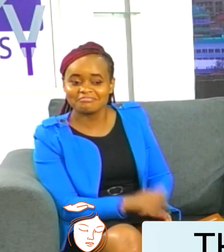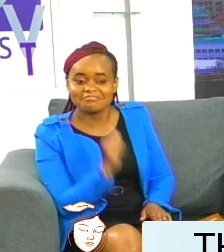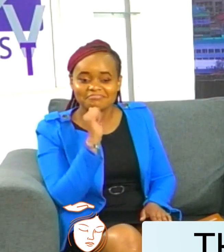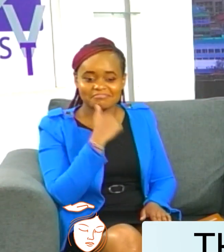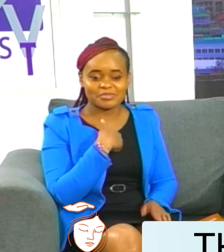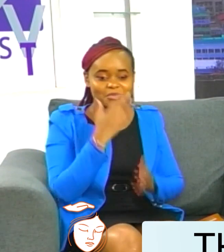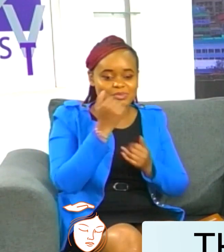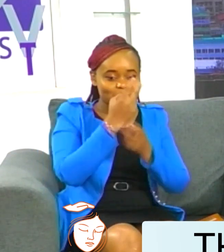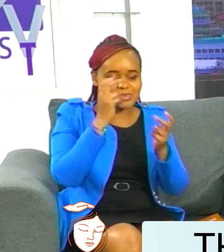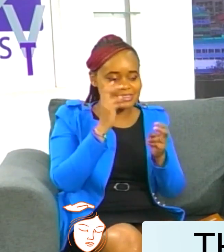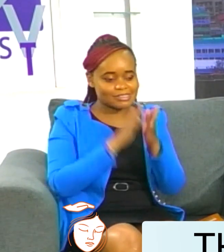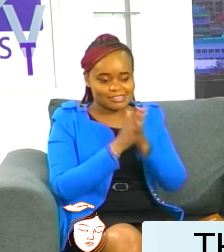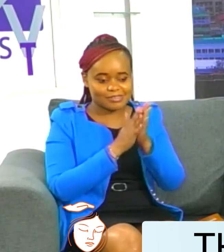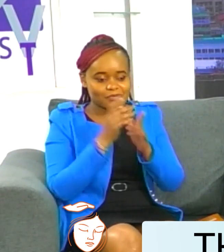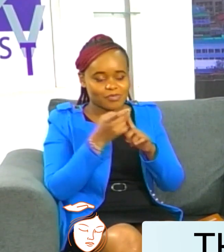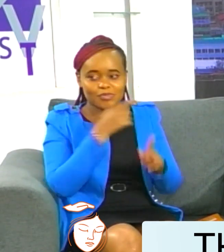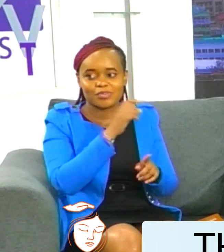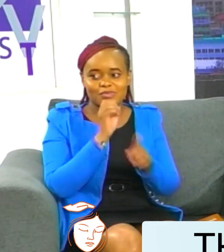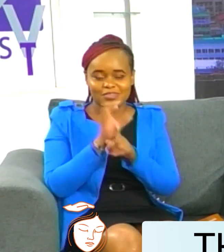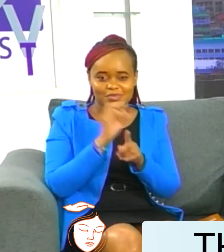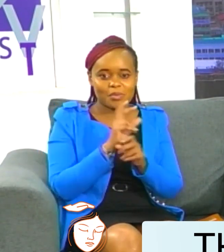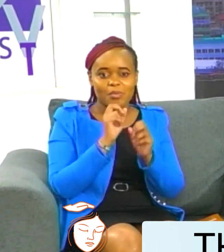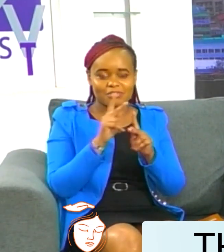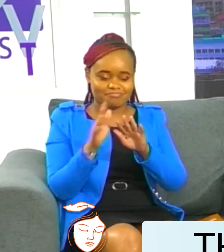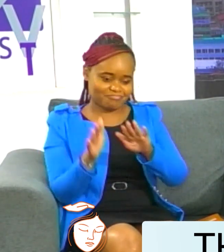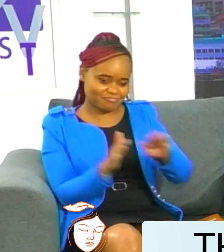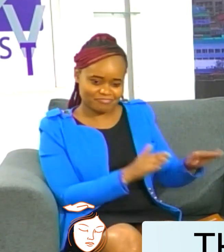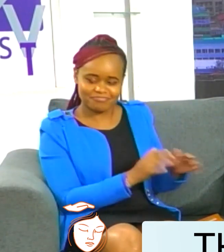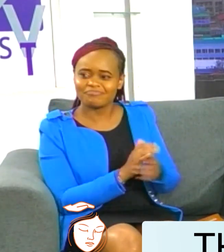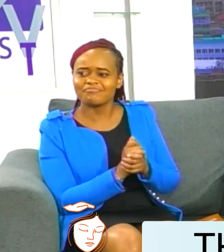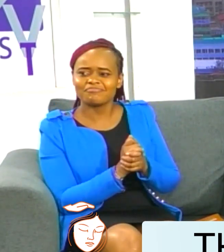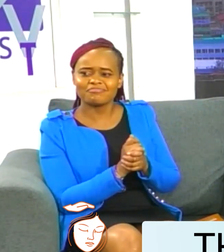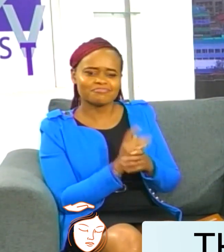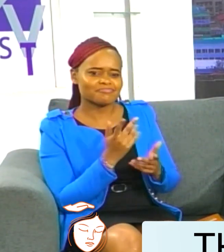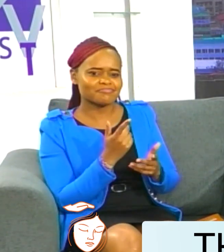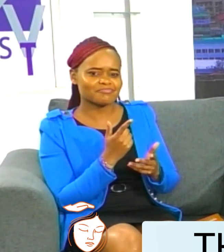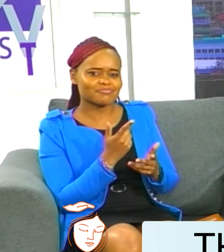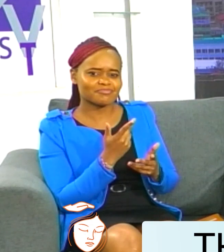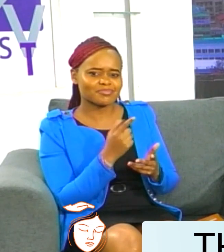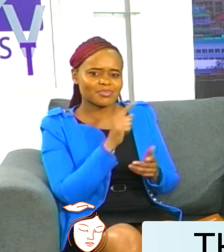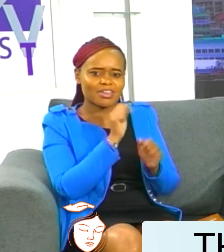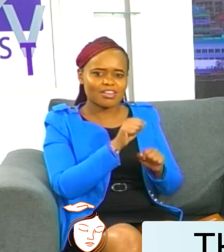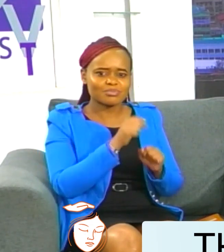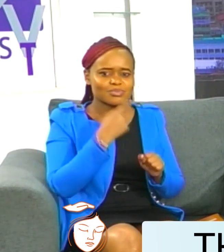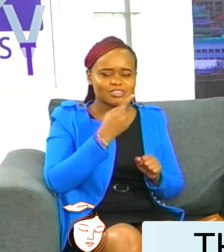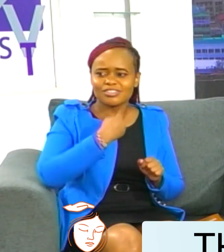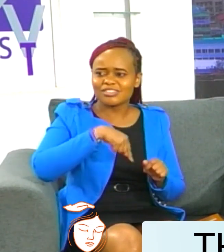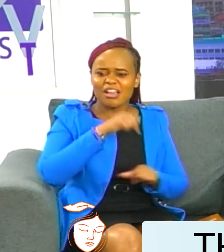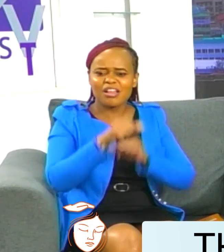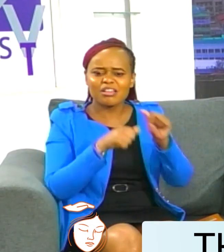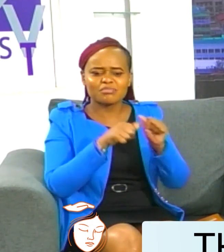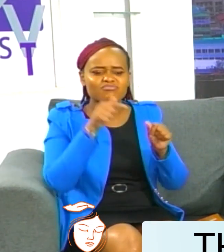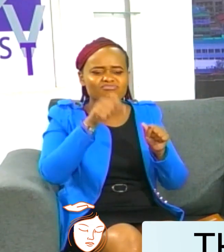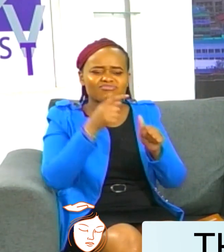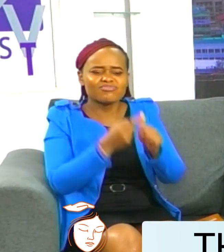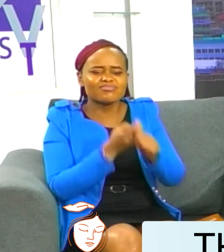Wow, that is nice. I hope to see you mentor people even in future. Now,